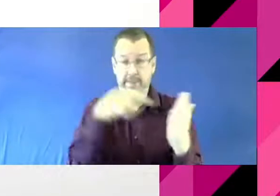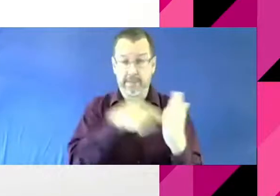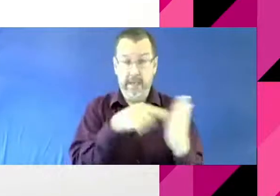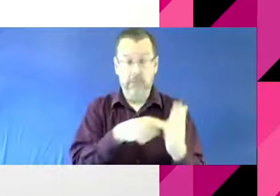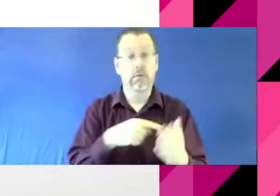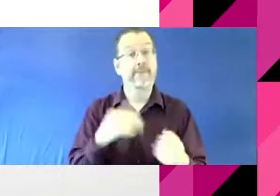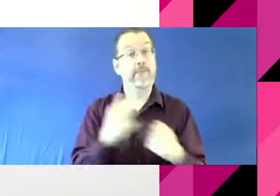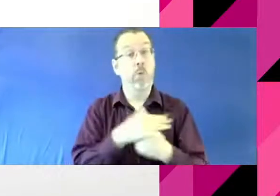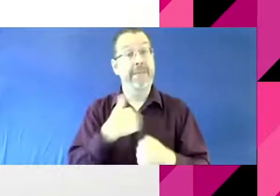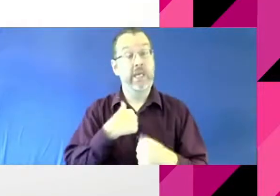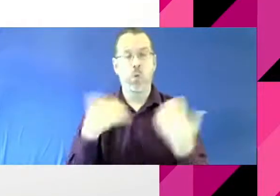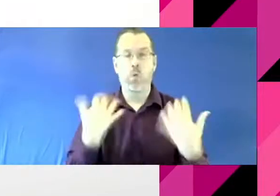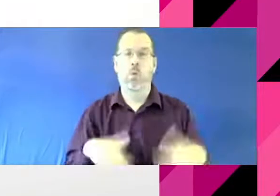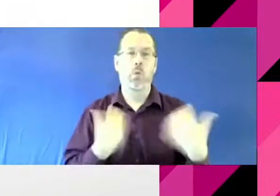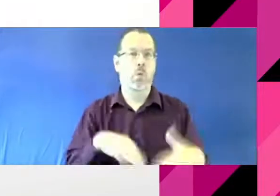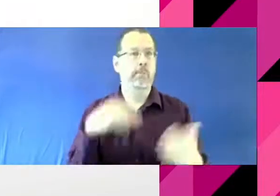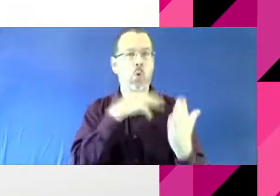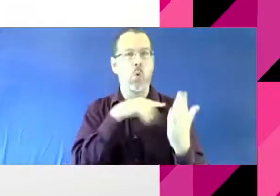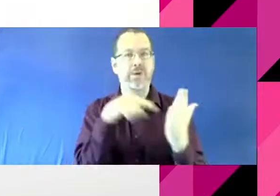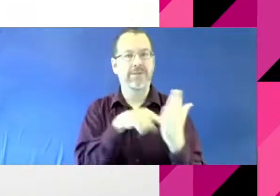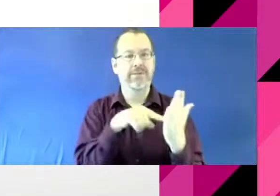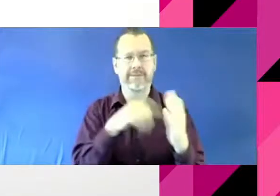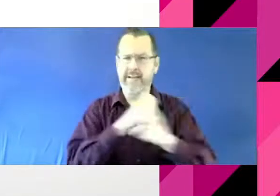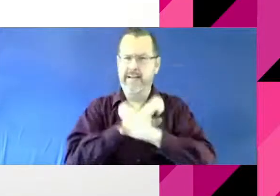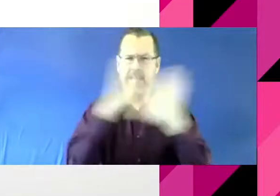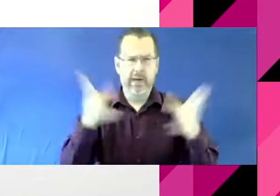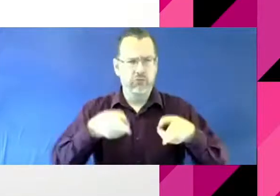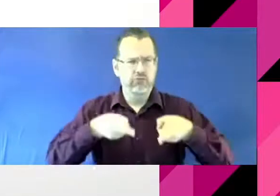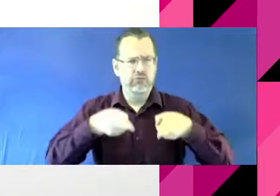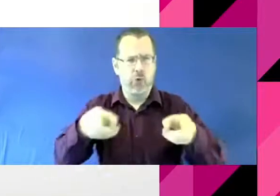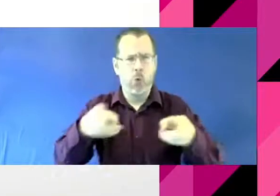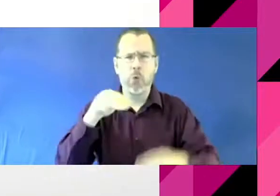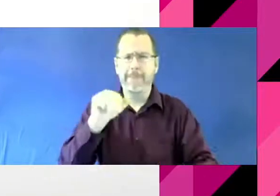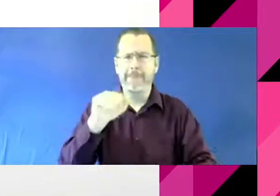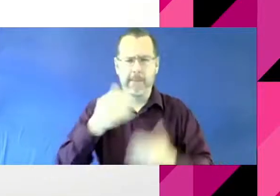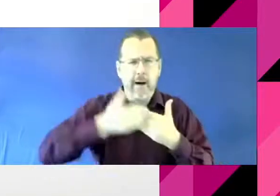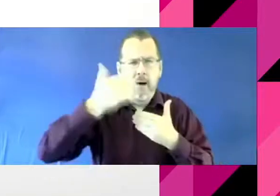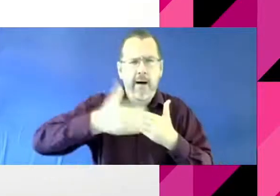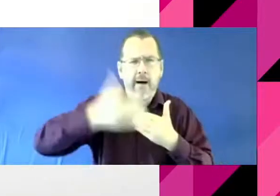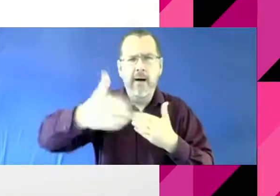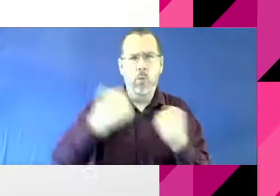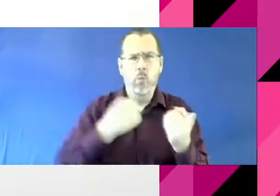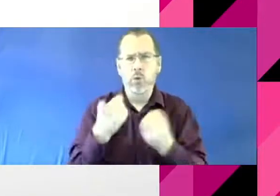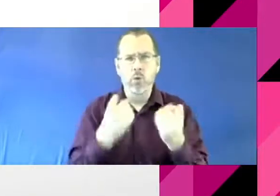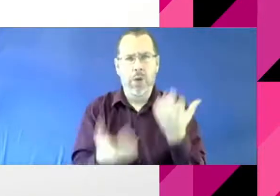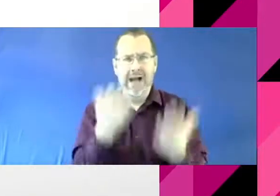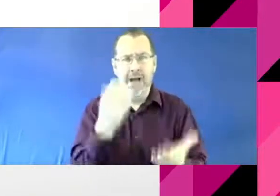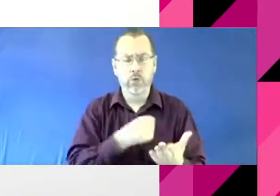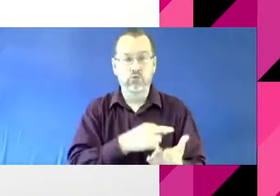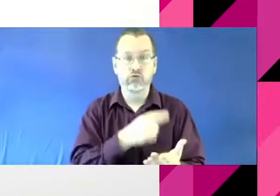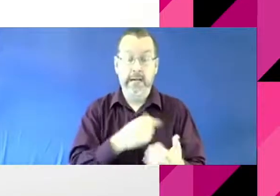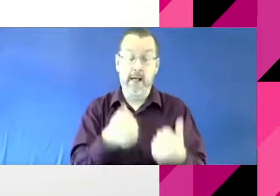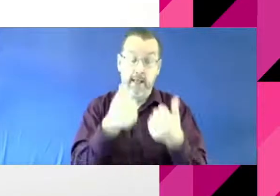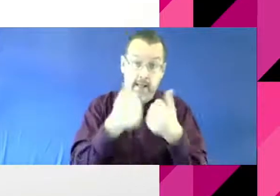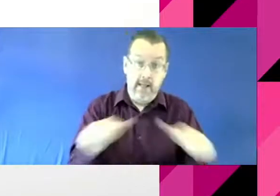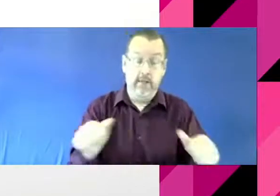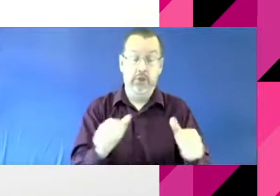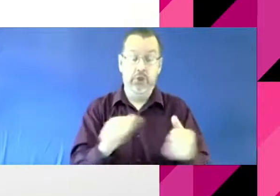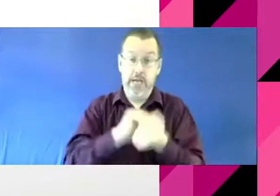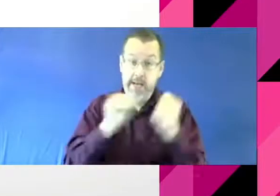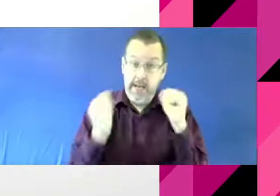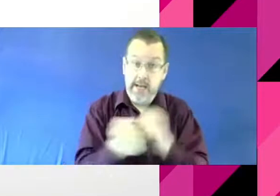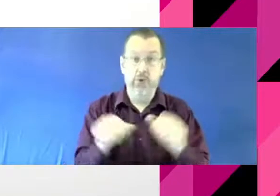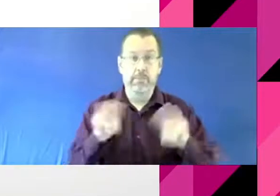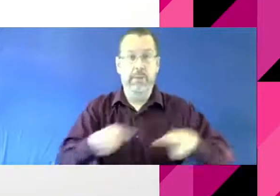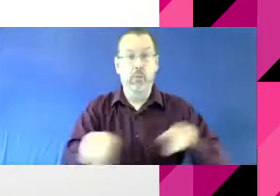It gives us a clear roadmap for how we can bring about tangible, positive changes in the lives of persons